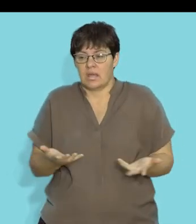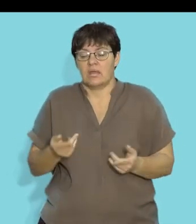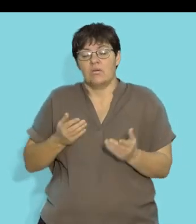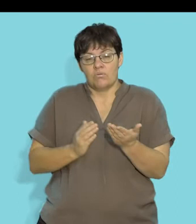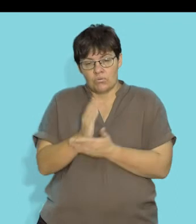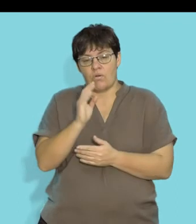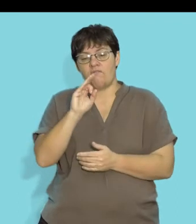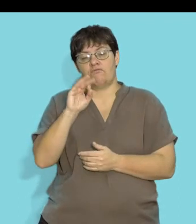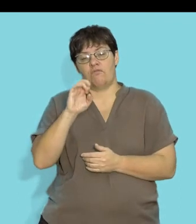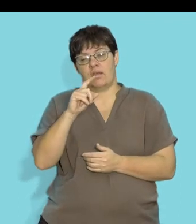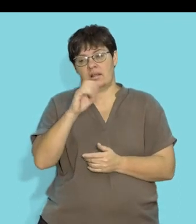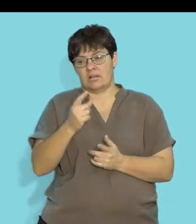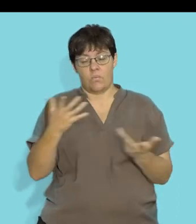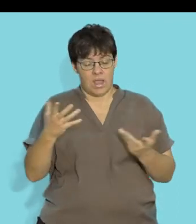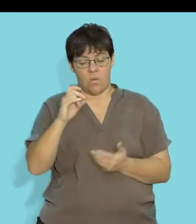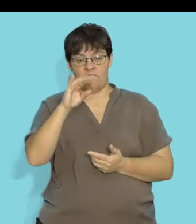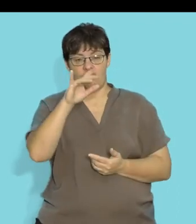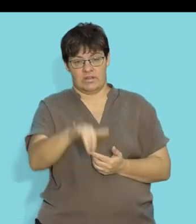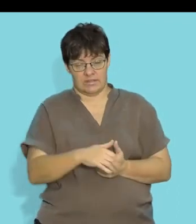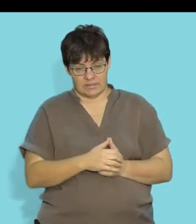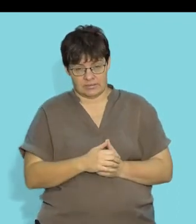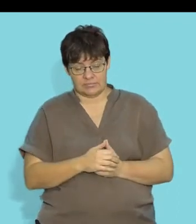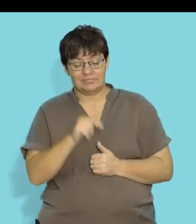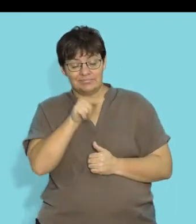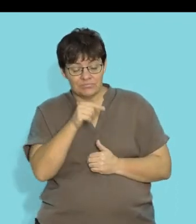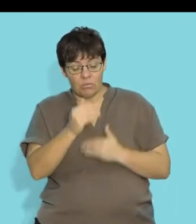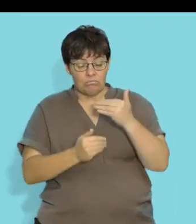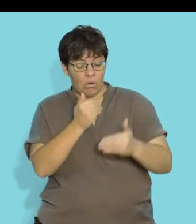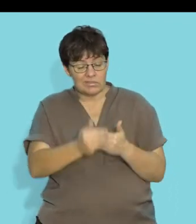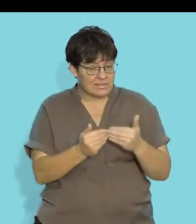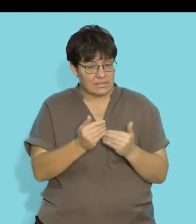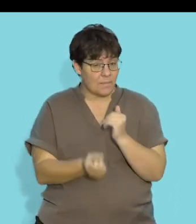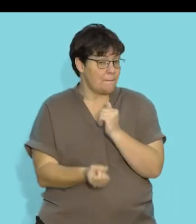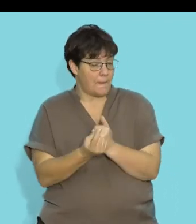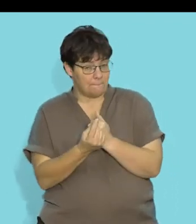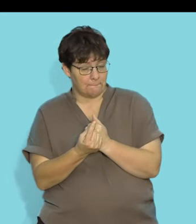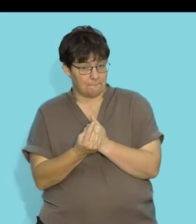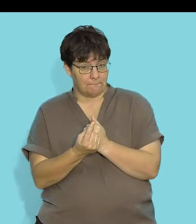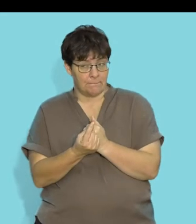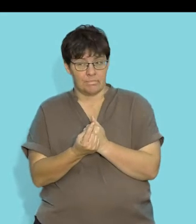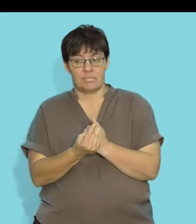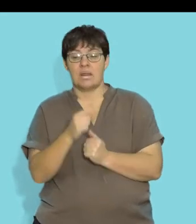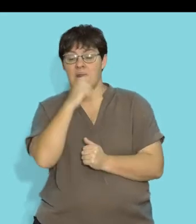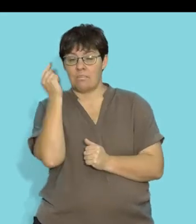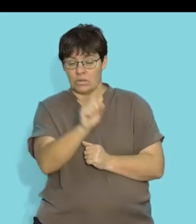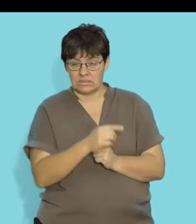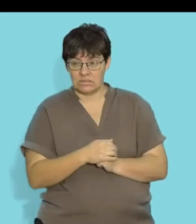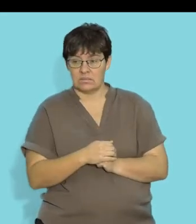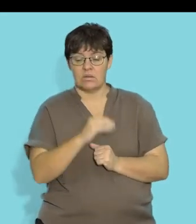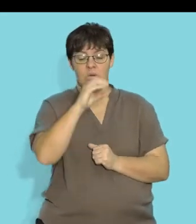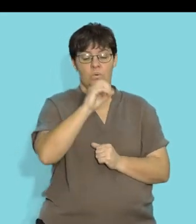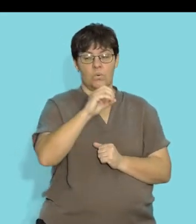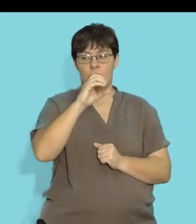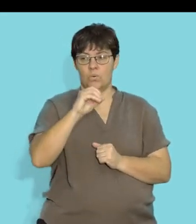in the follicles of the ovary. So that process in which the haploid egg cells are produced is called